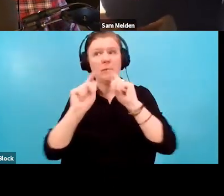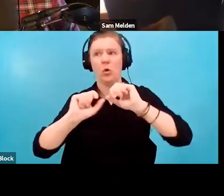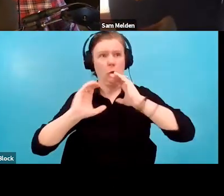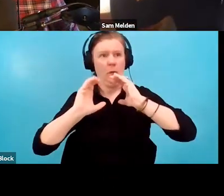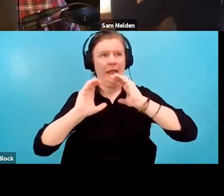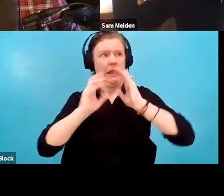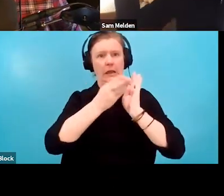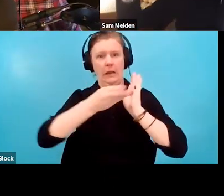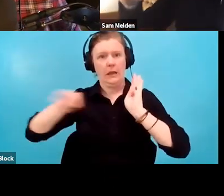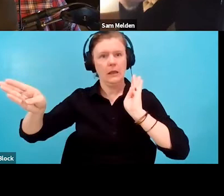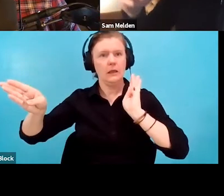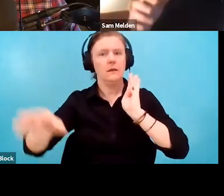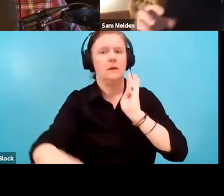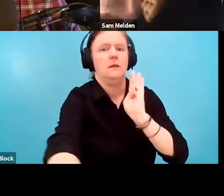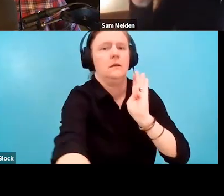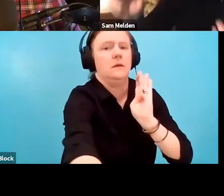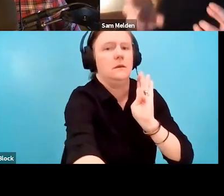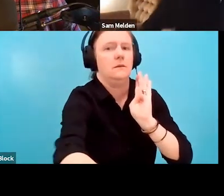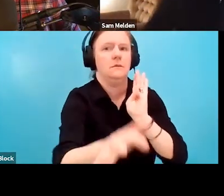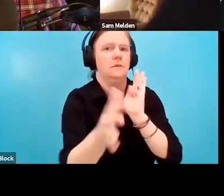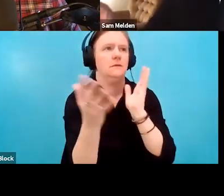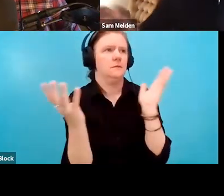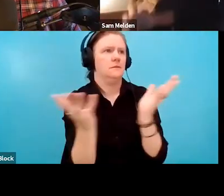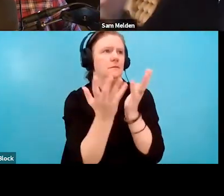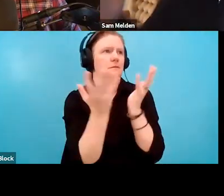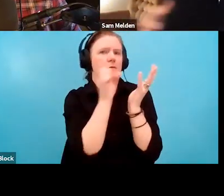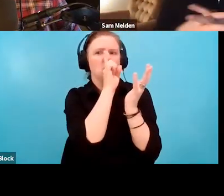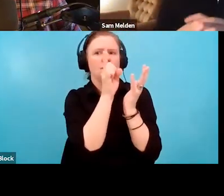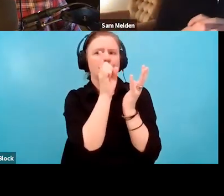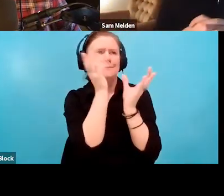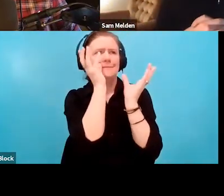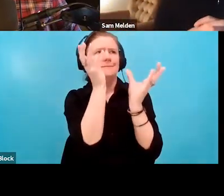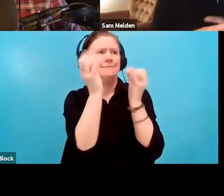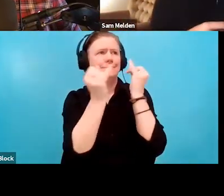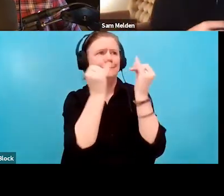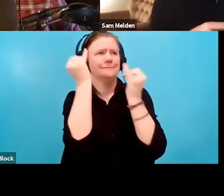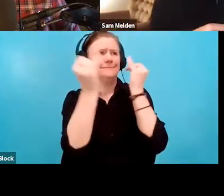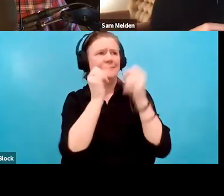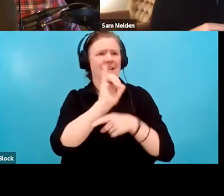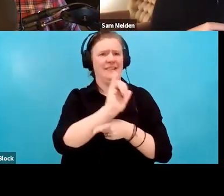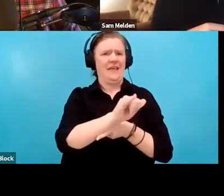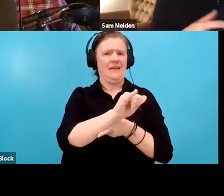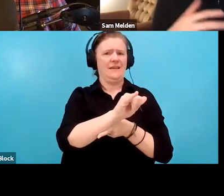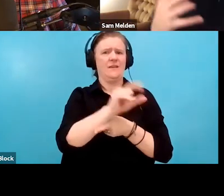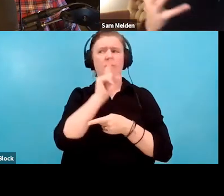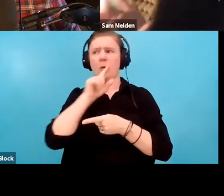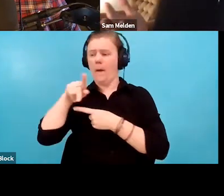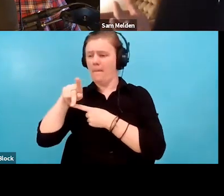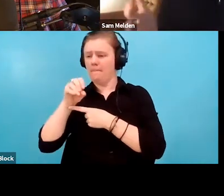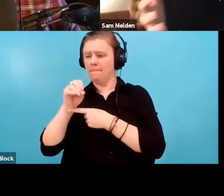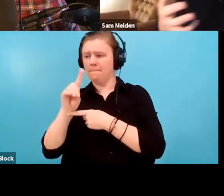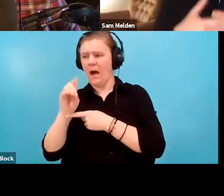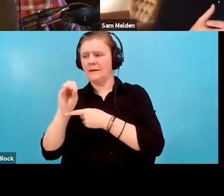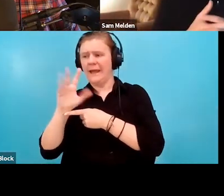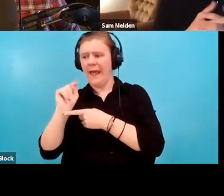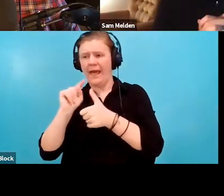right? There's even, you know, different ways to communicate within those platforms, to then you have a podcast or a video